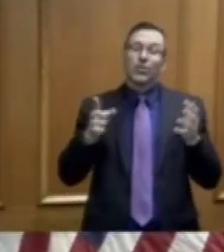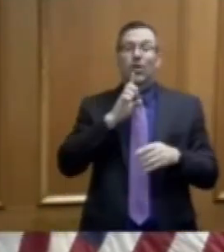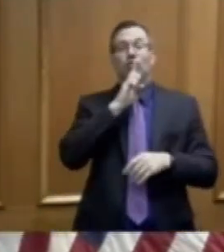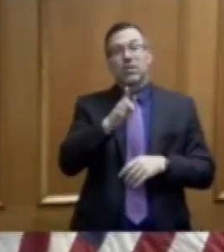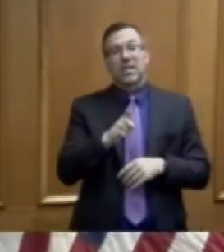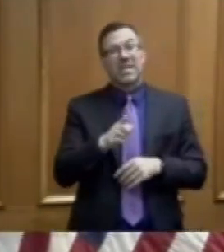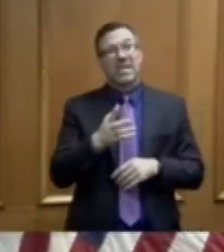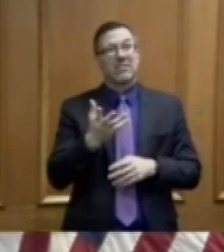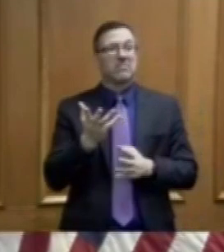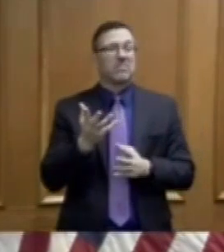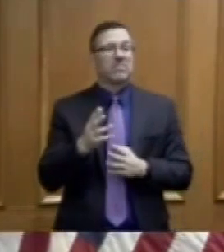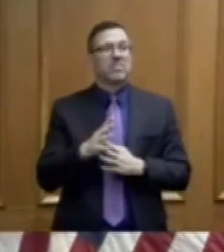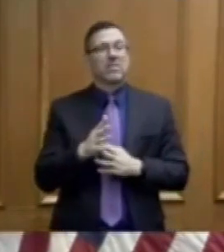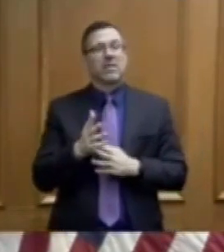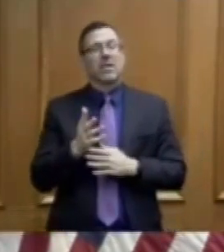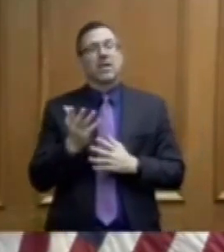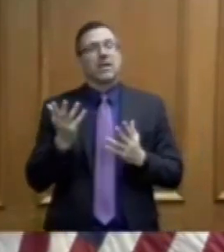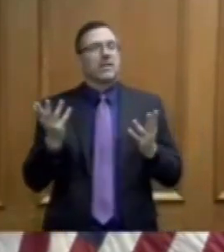are